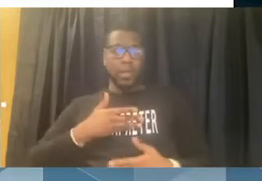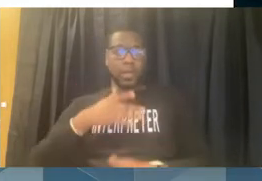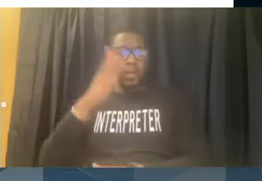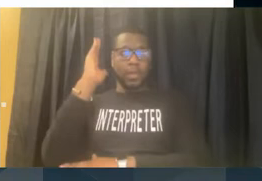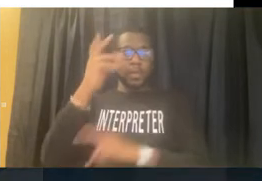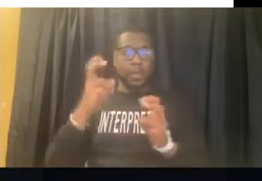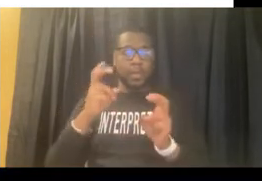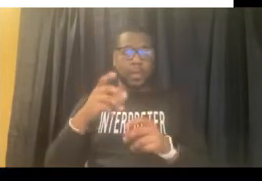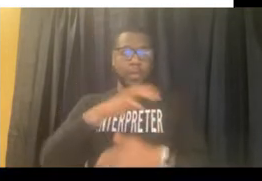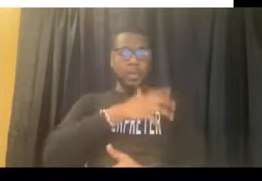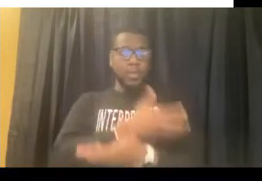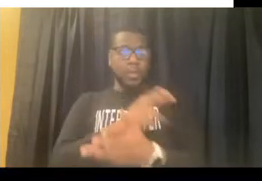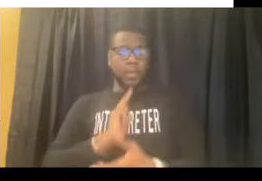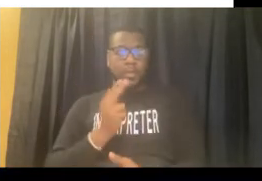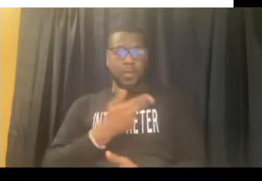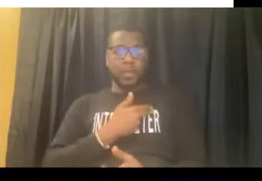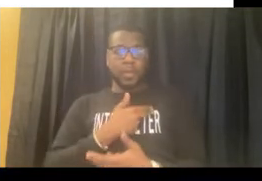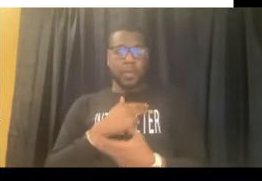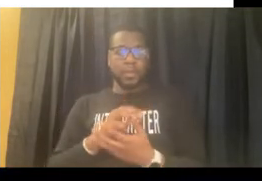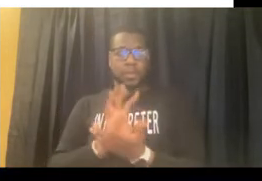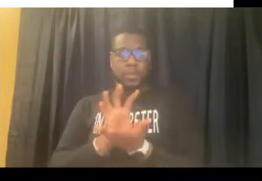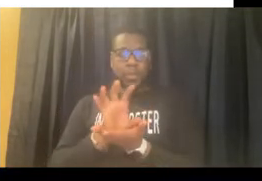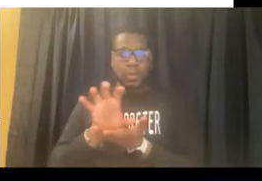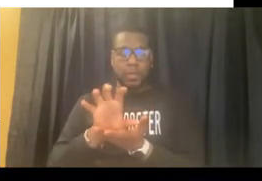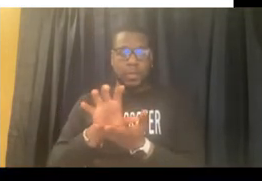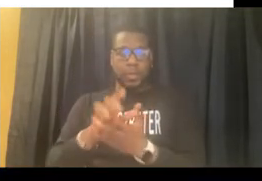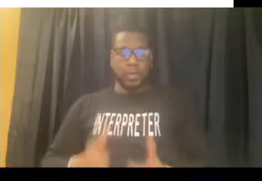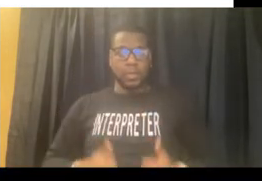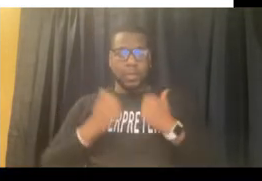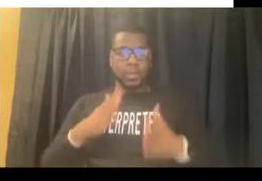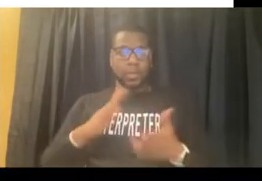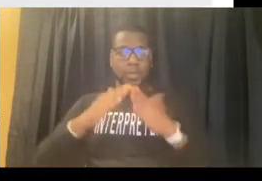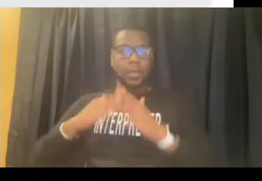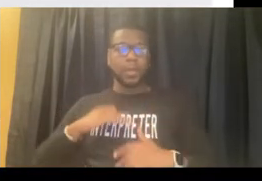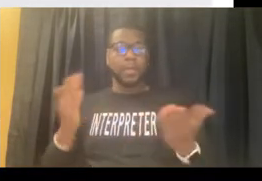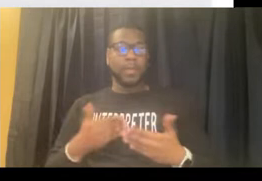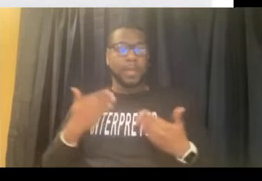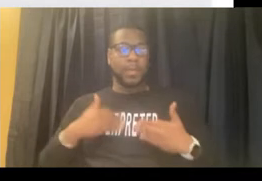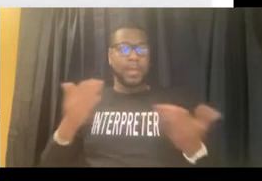for Marginalized Survivor Communities. I'm so happy to be here today with everyone.